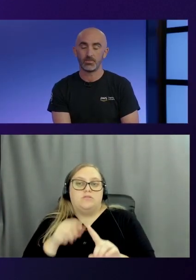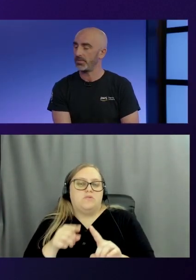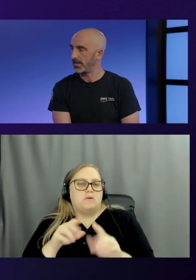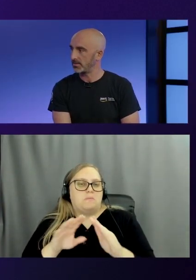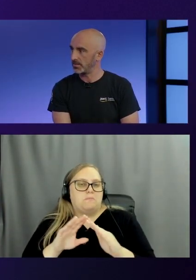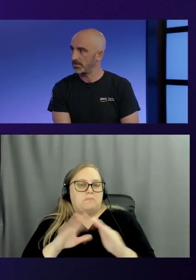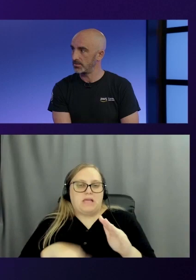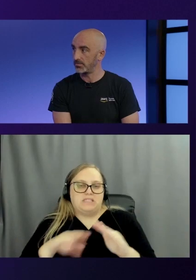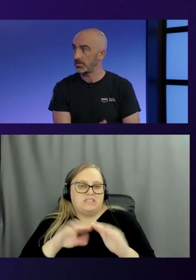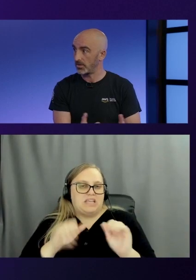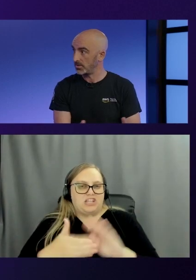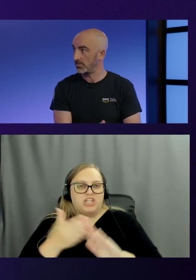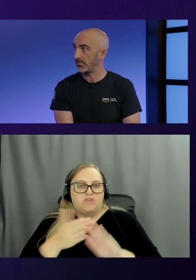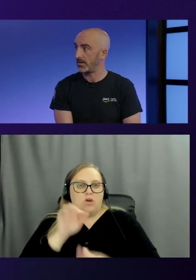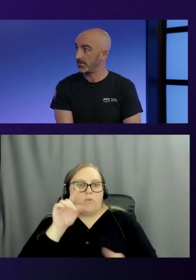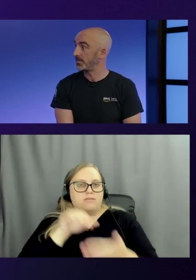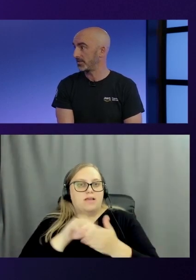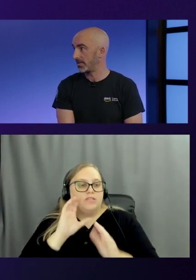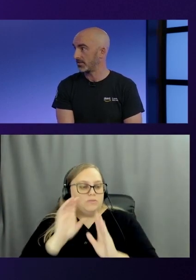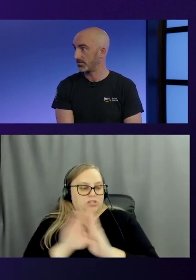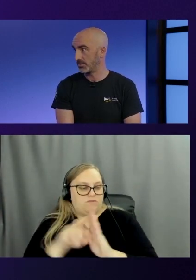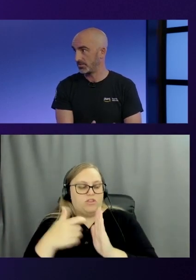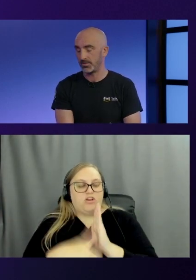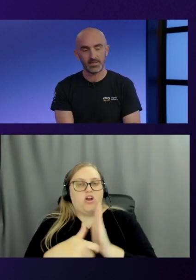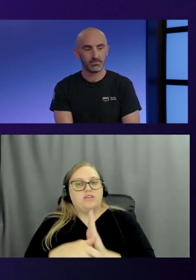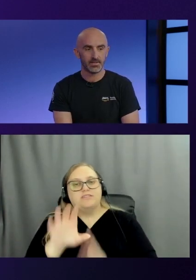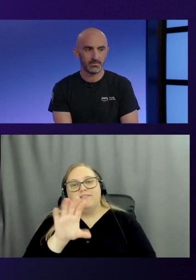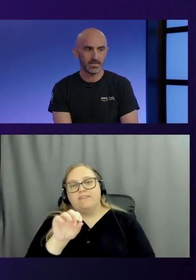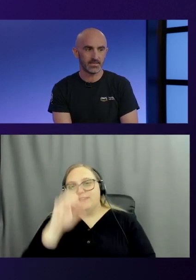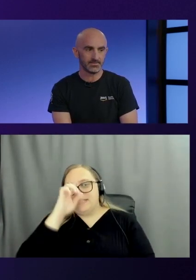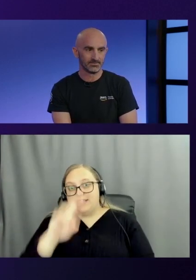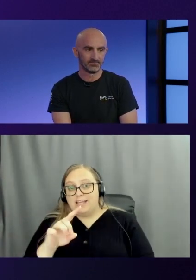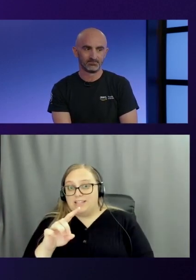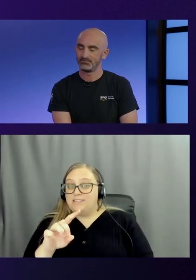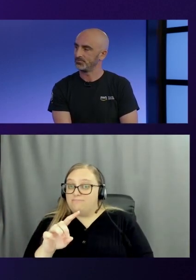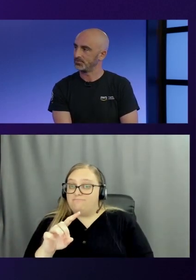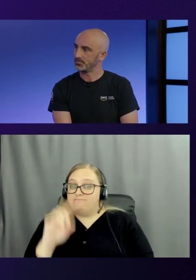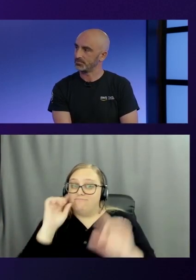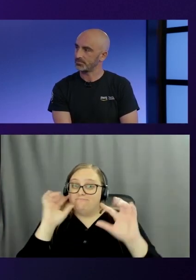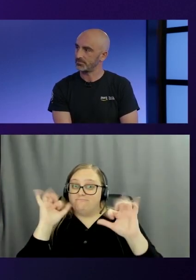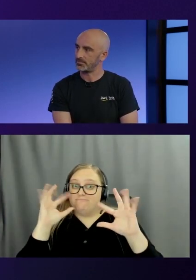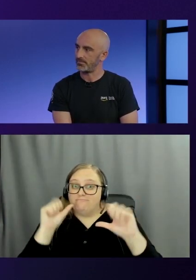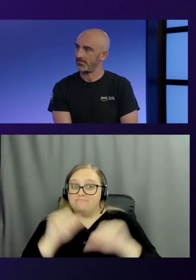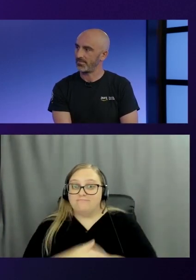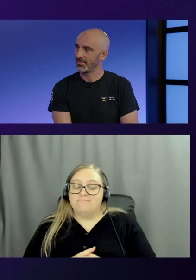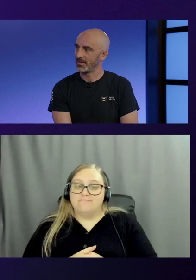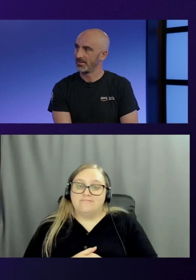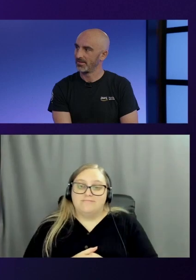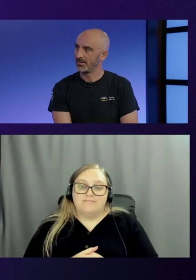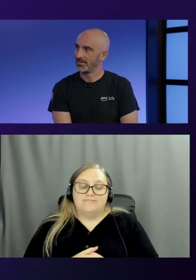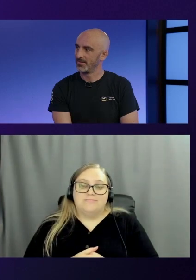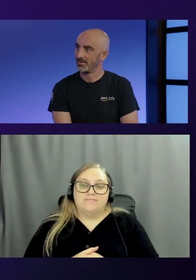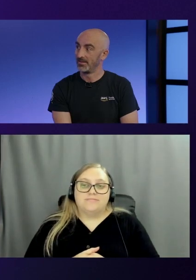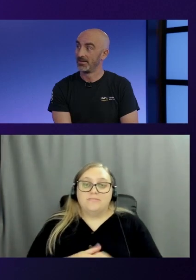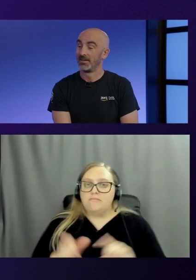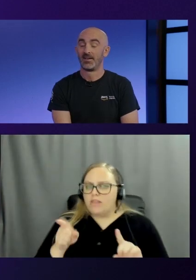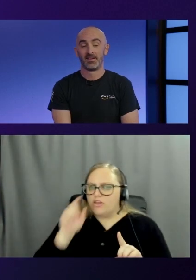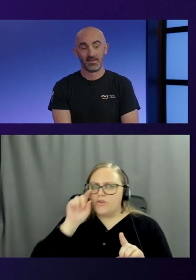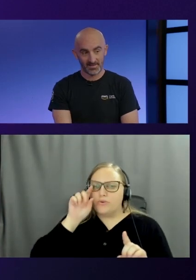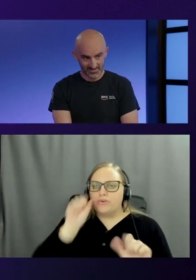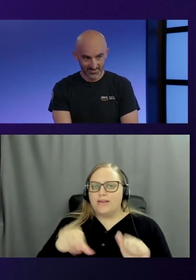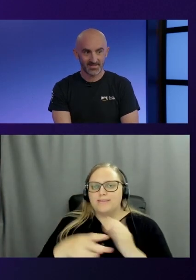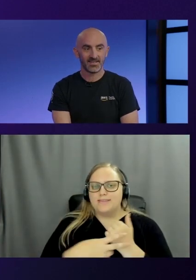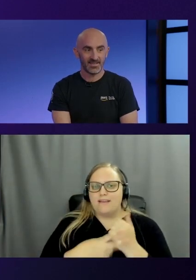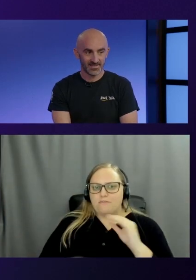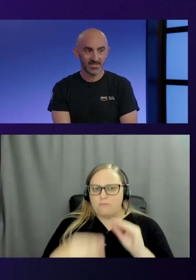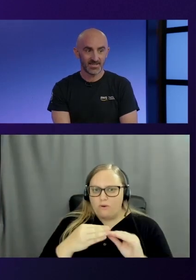generate 1,000 images for the cost of about 50 cents, which is pretty amazing. And you can save even more if you